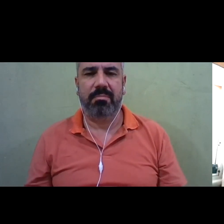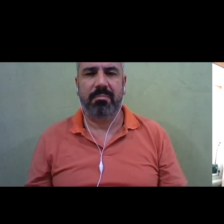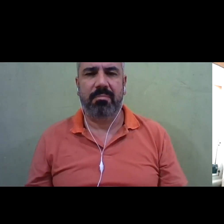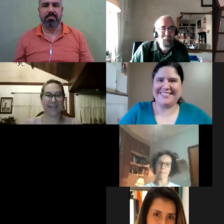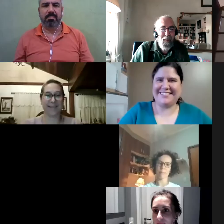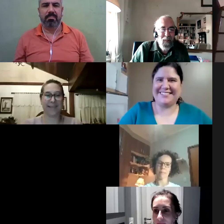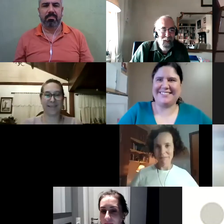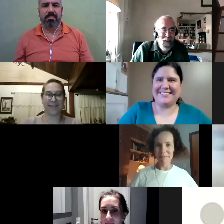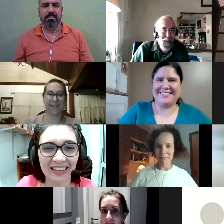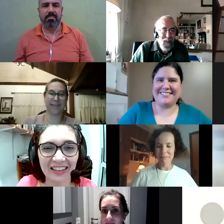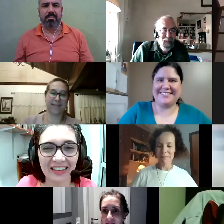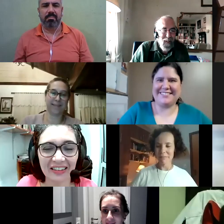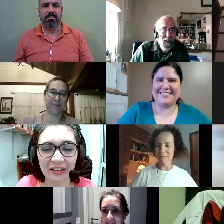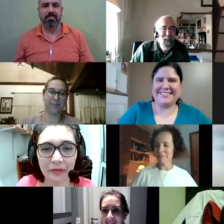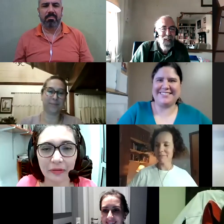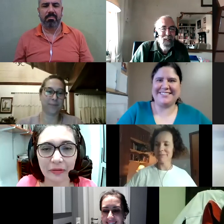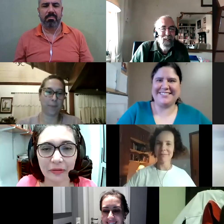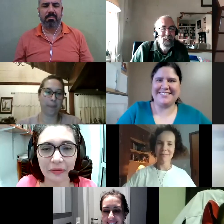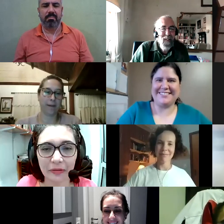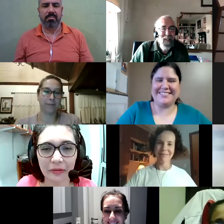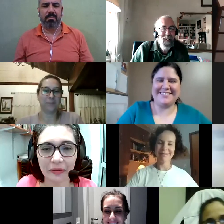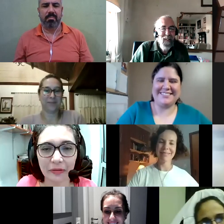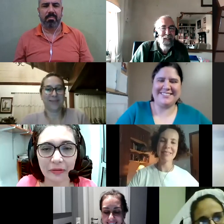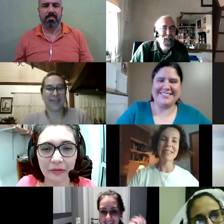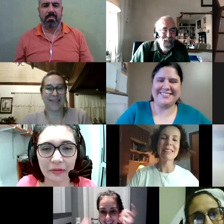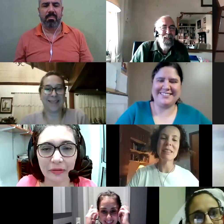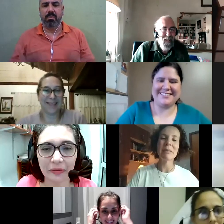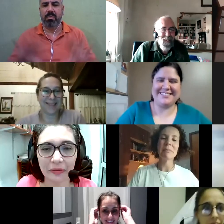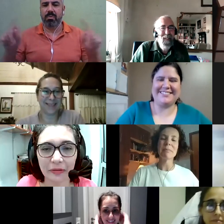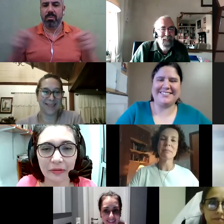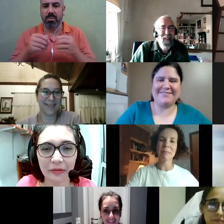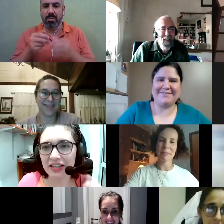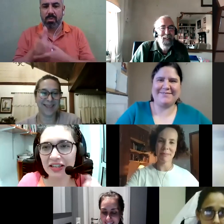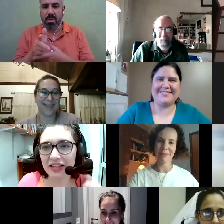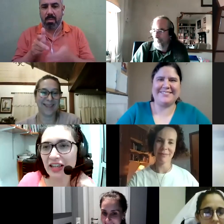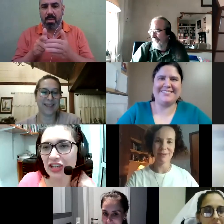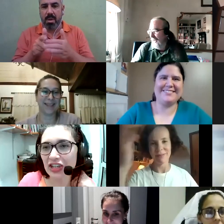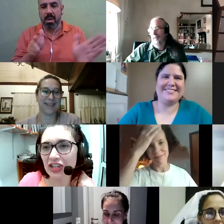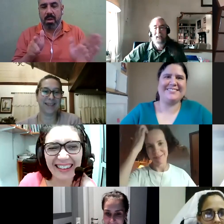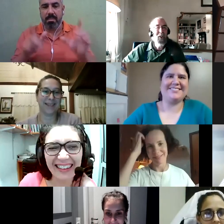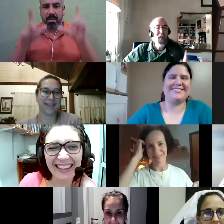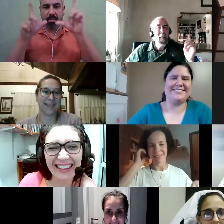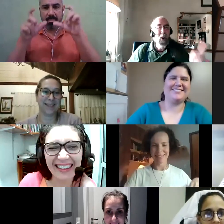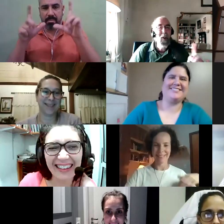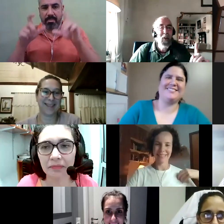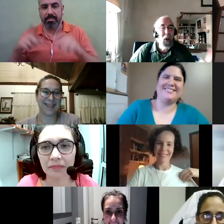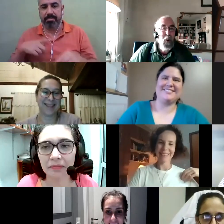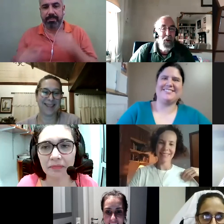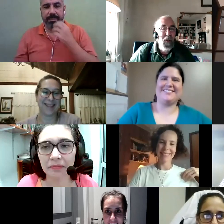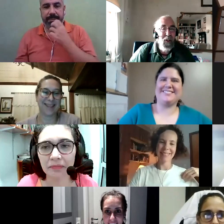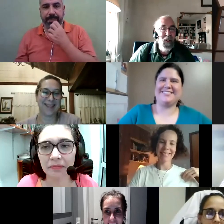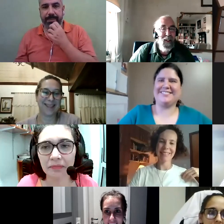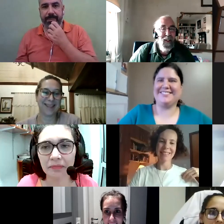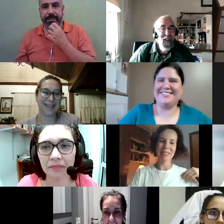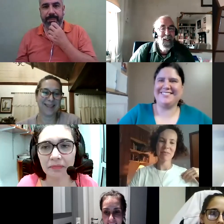it's fine. But we have this tradition of taking a picture with everyone. Invitation. It's the moment of inclusion,